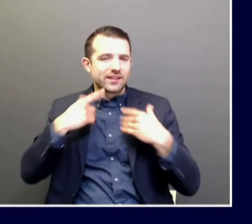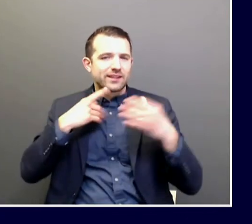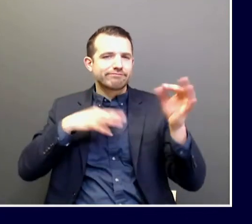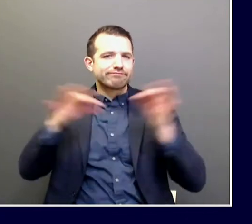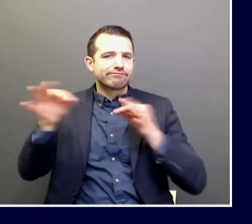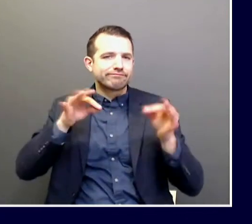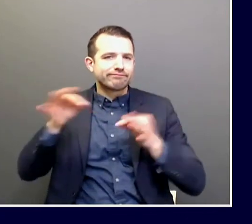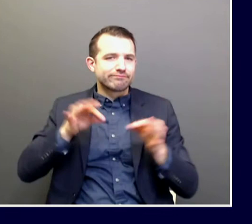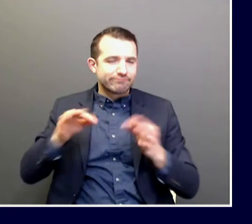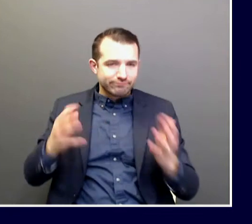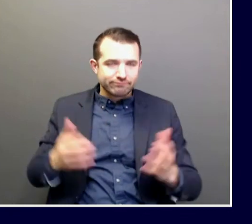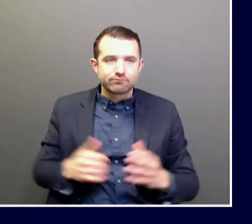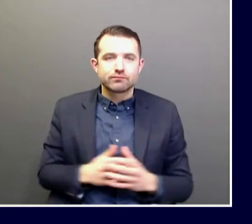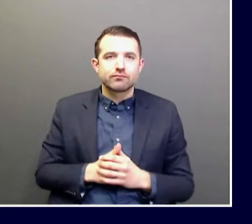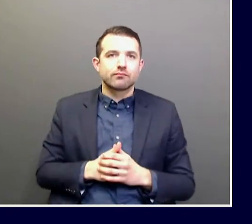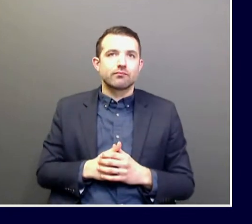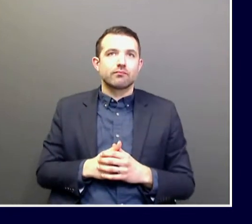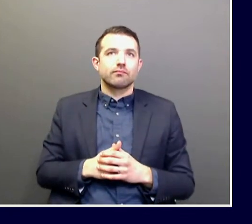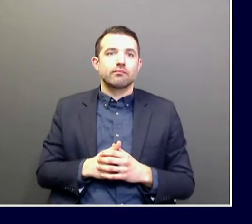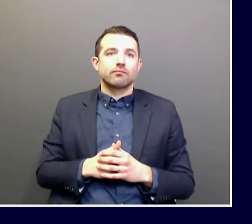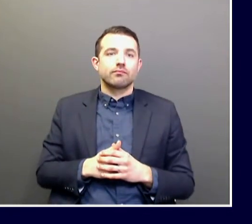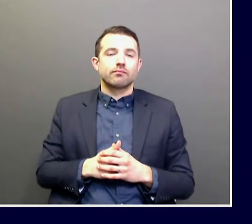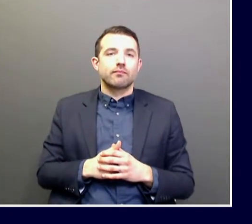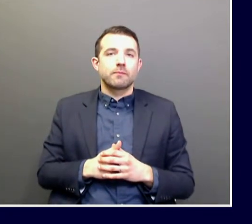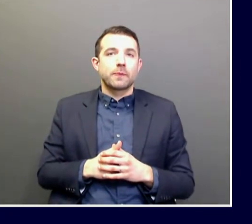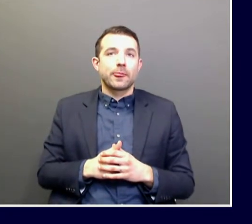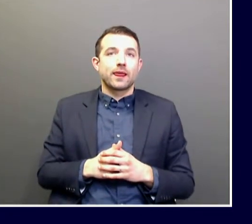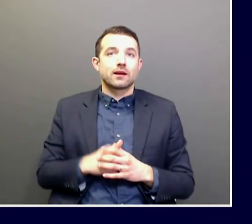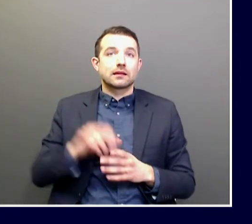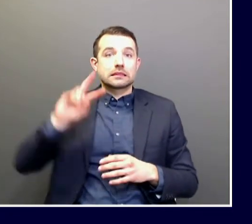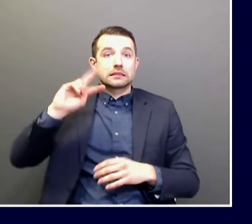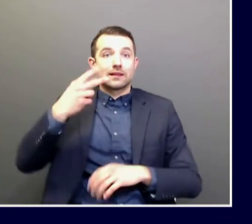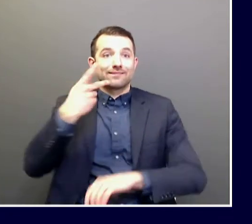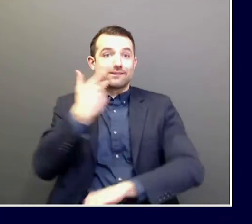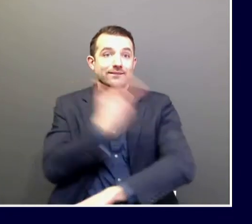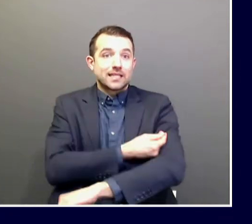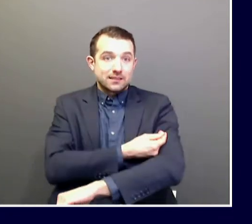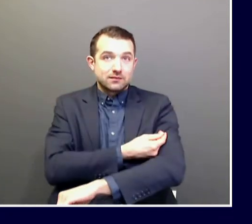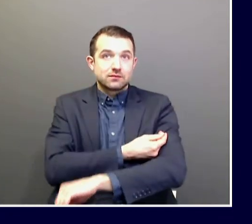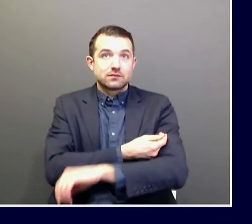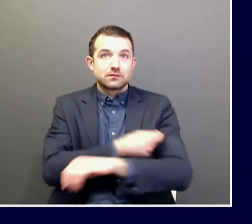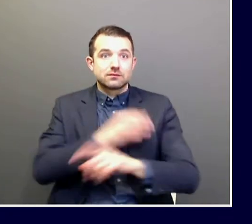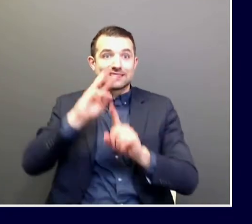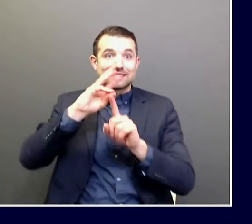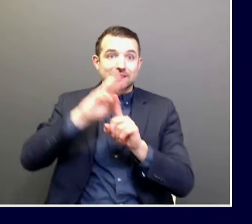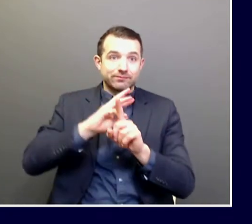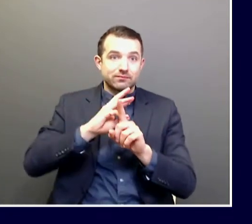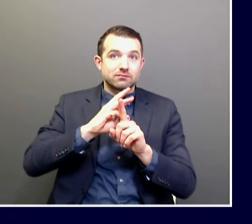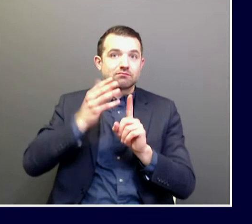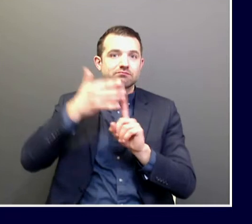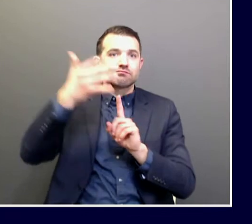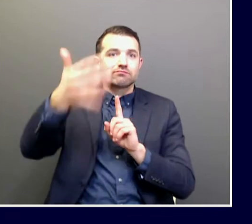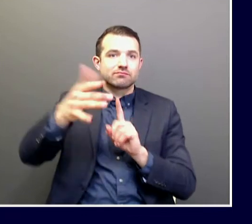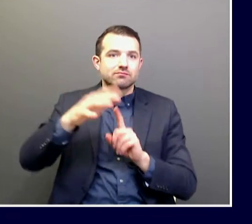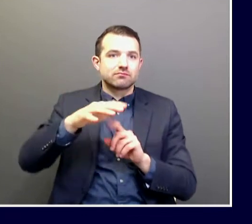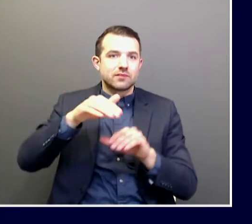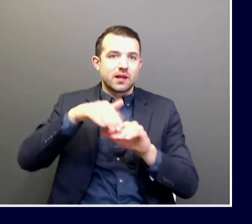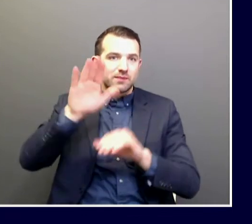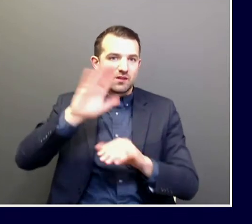months since that final dose, that the effectiveness of the vaccine started to diminish